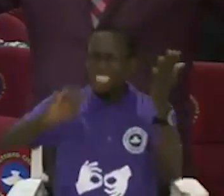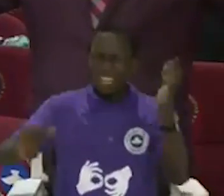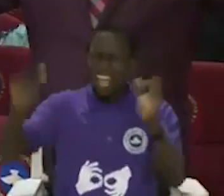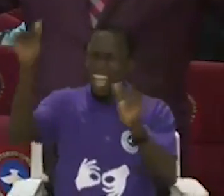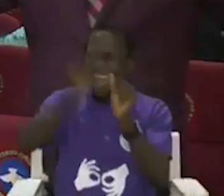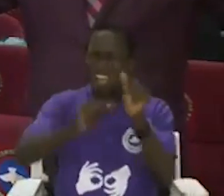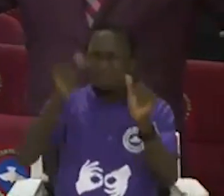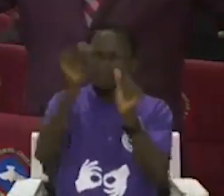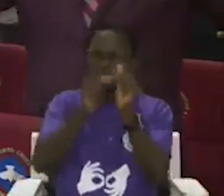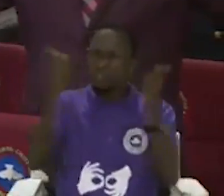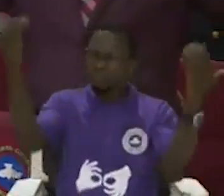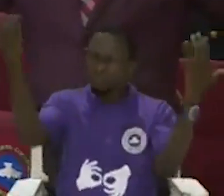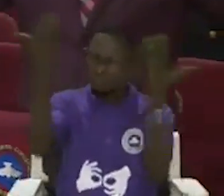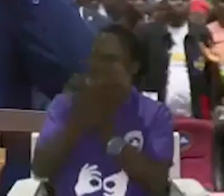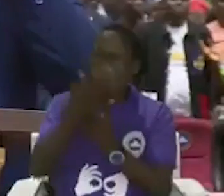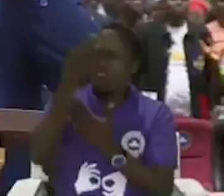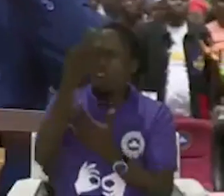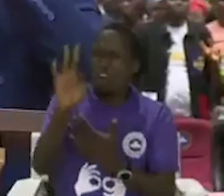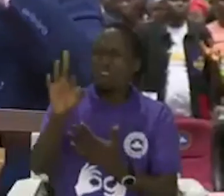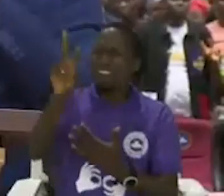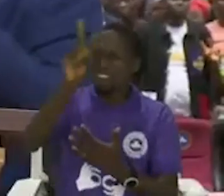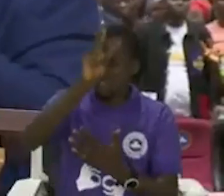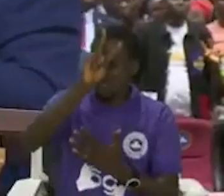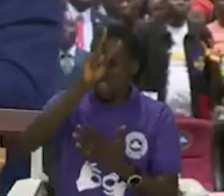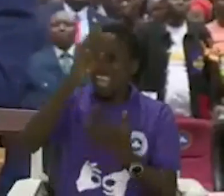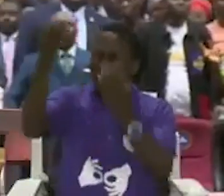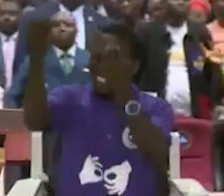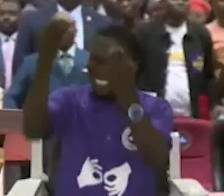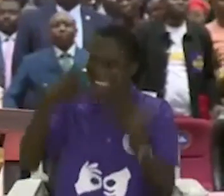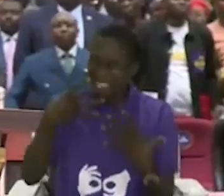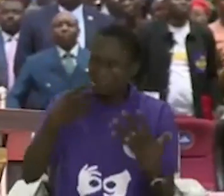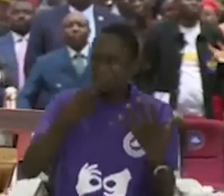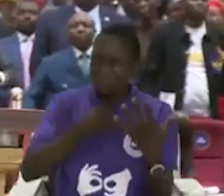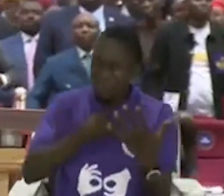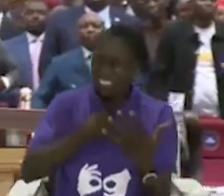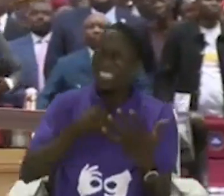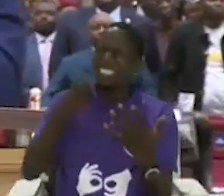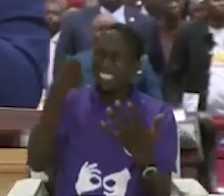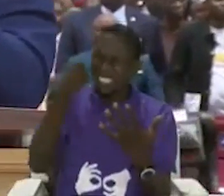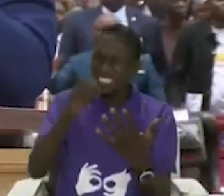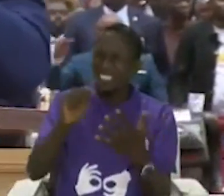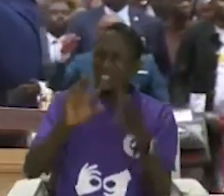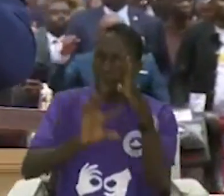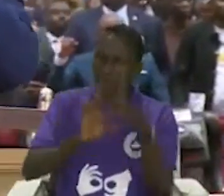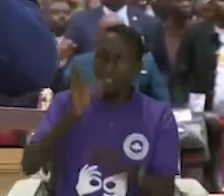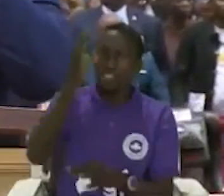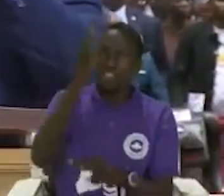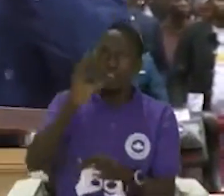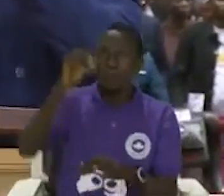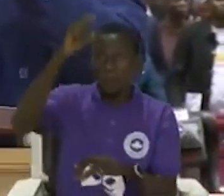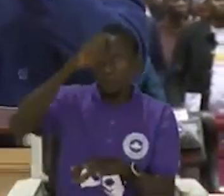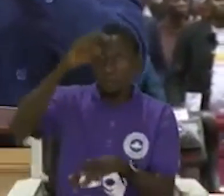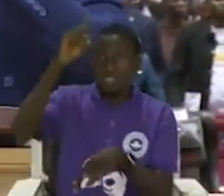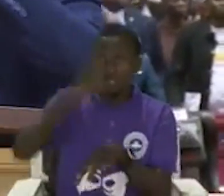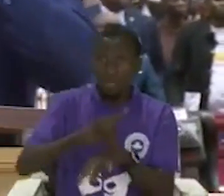ignorance. Baptize me with the spirit of wisdom. Open your mouth and begin to pray. Cry for your